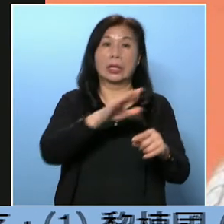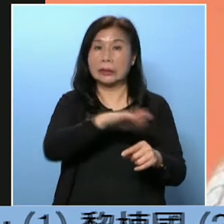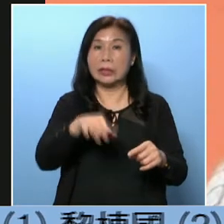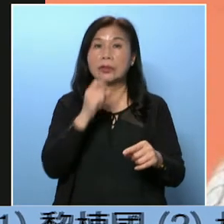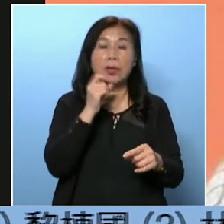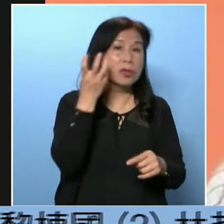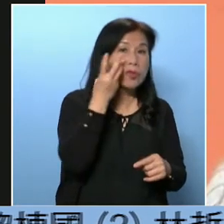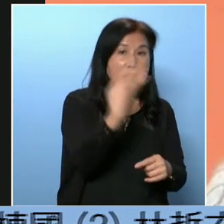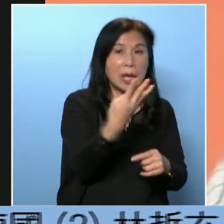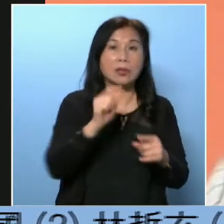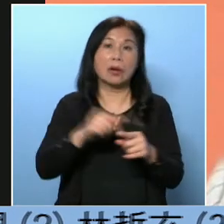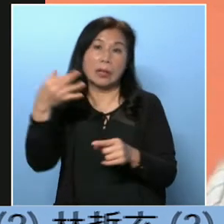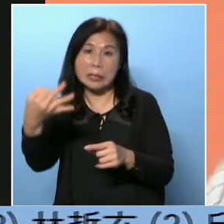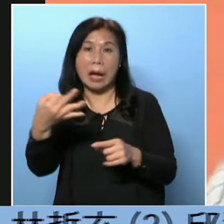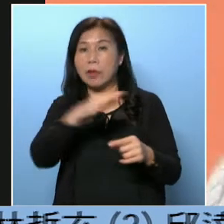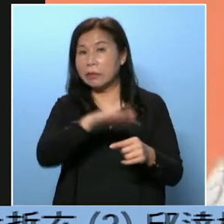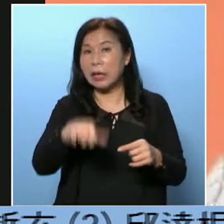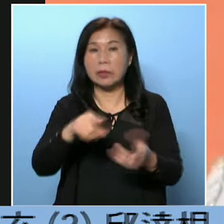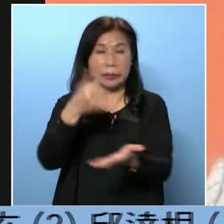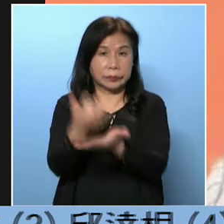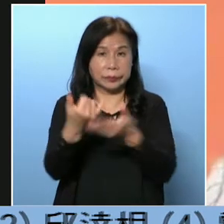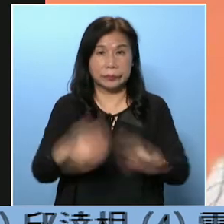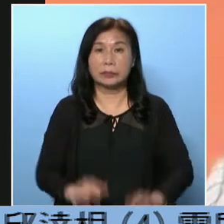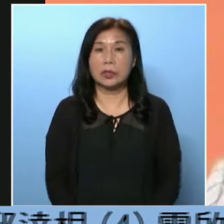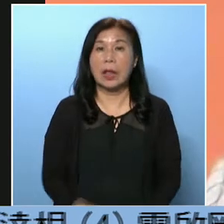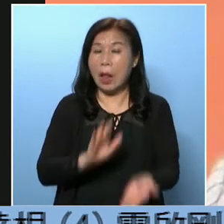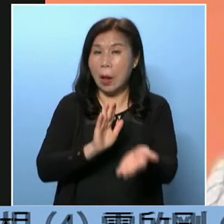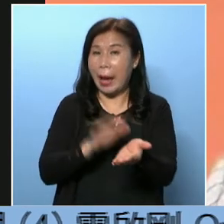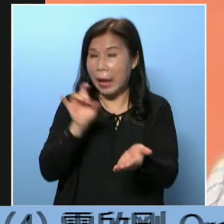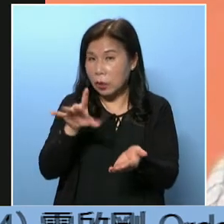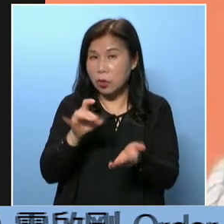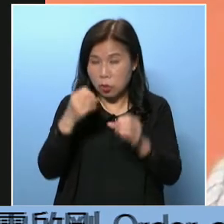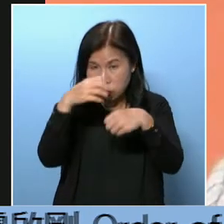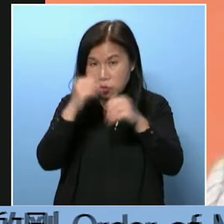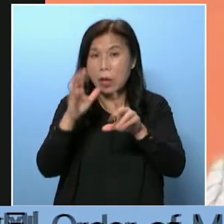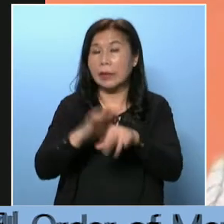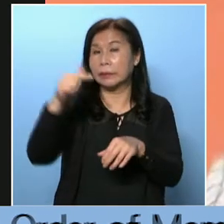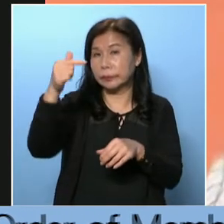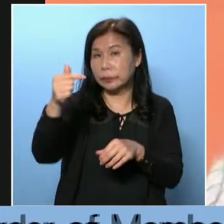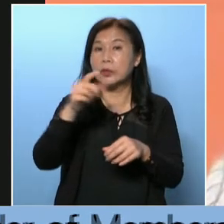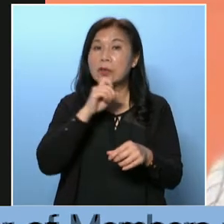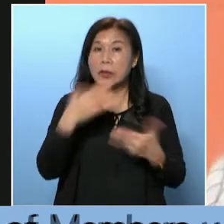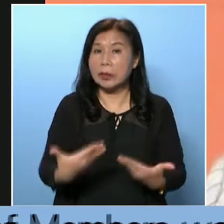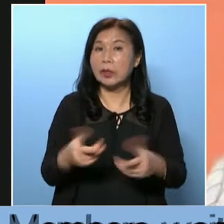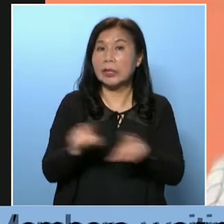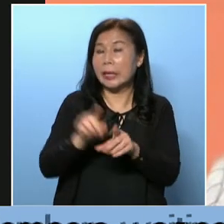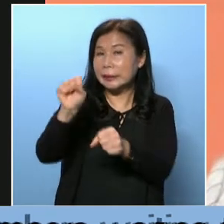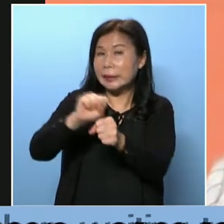we lost 2 children, 1 4 and another 3-year-old. They tested